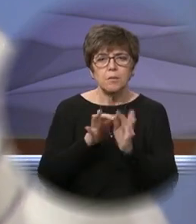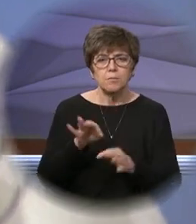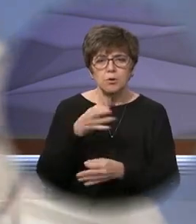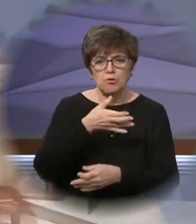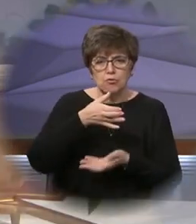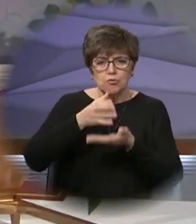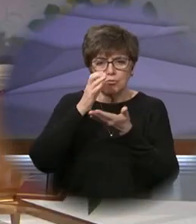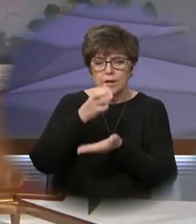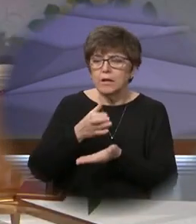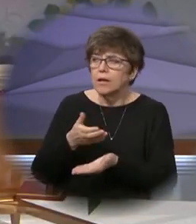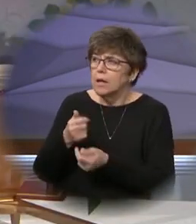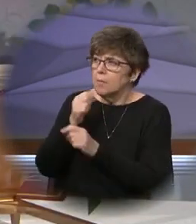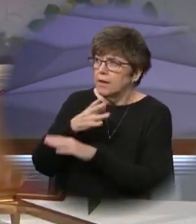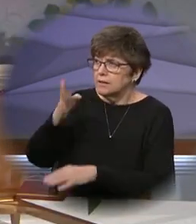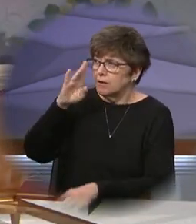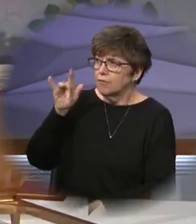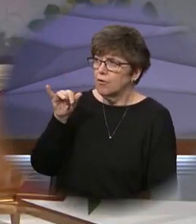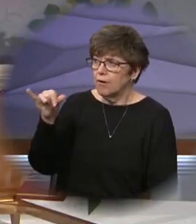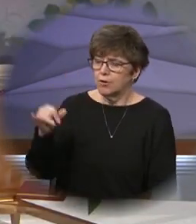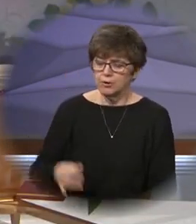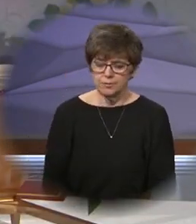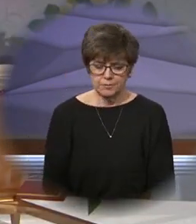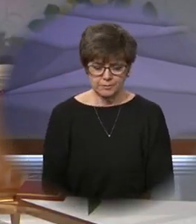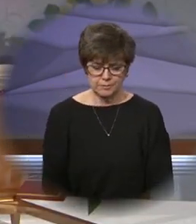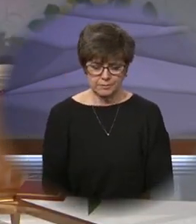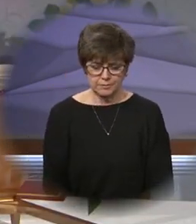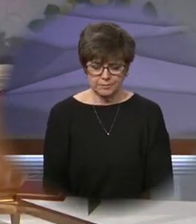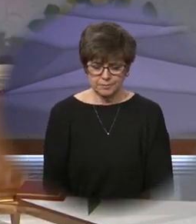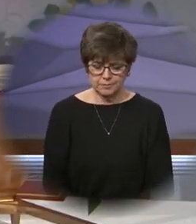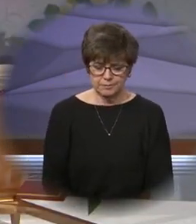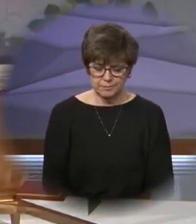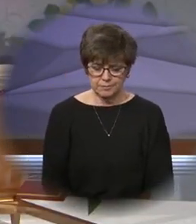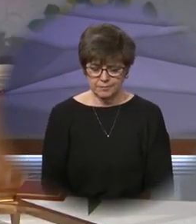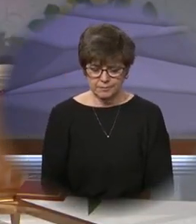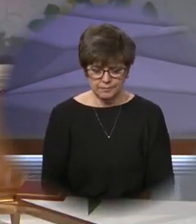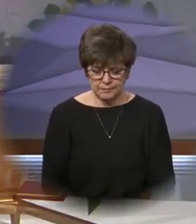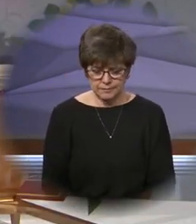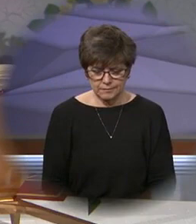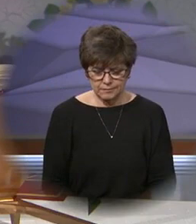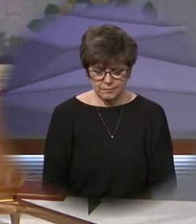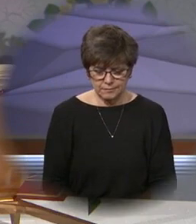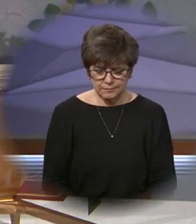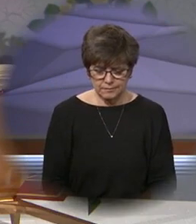spiritual drink. Blessed be God forever.